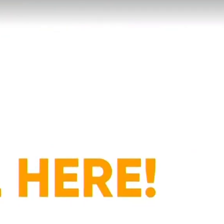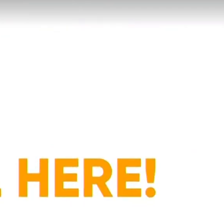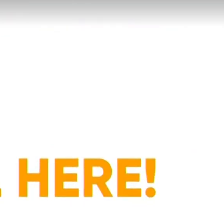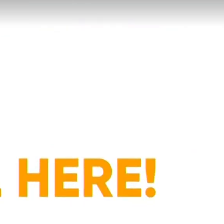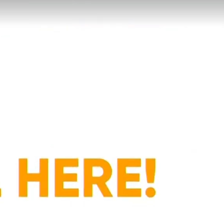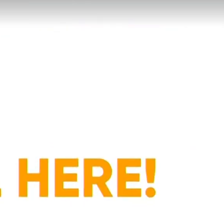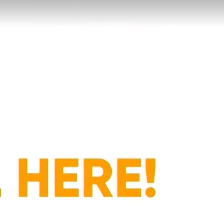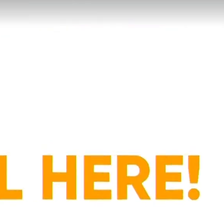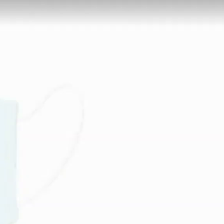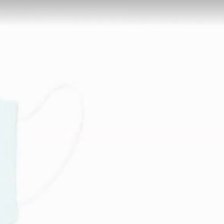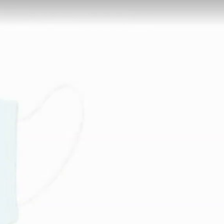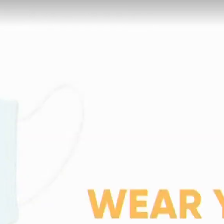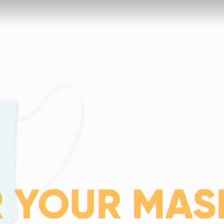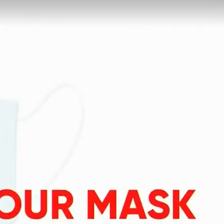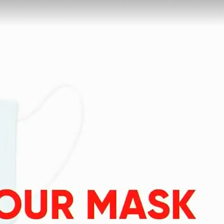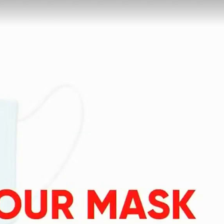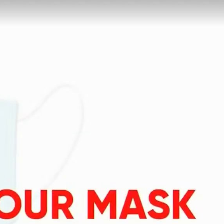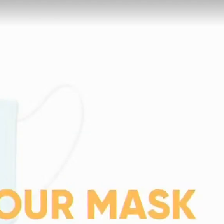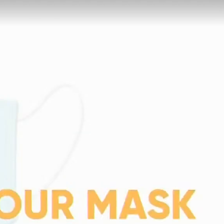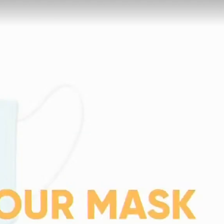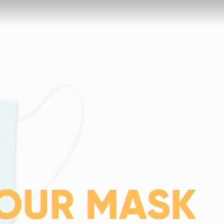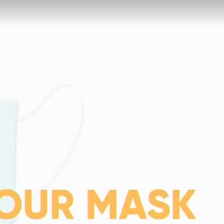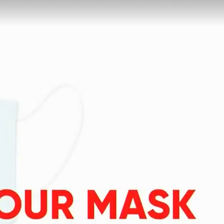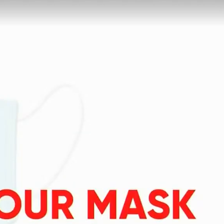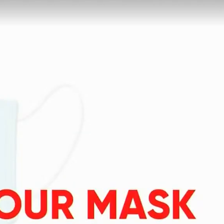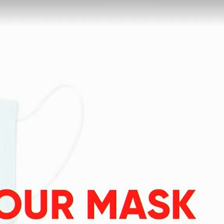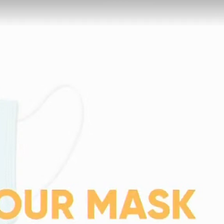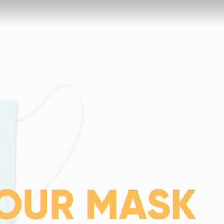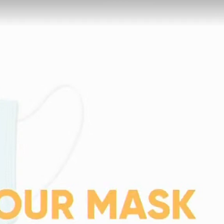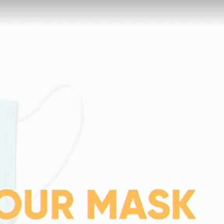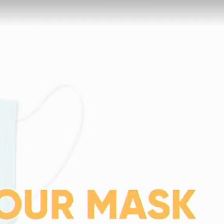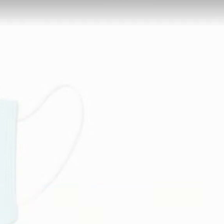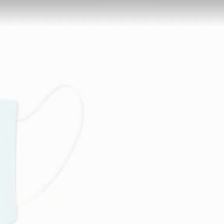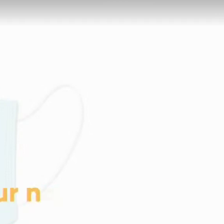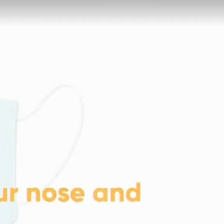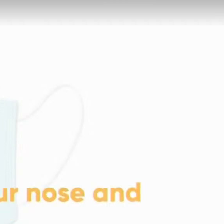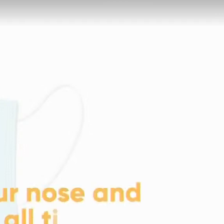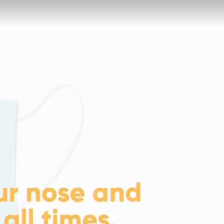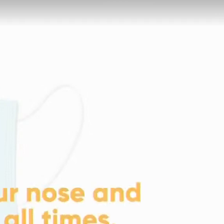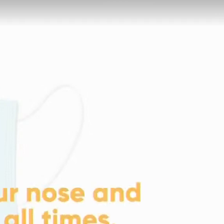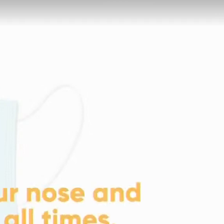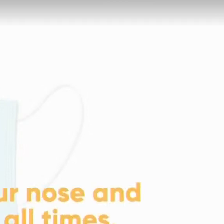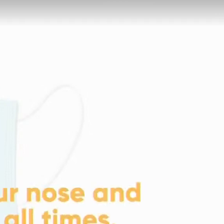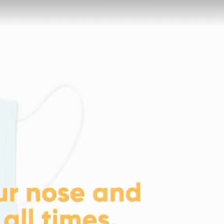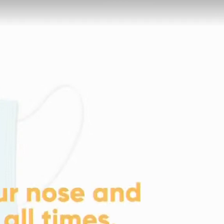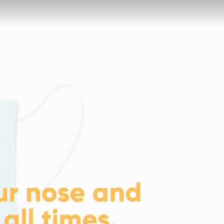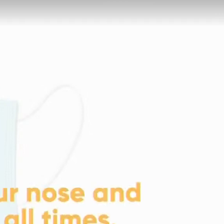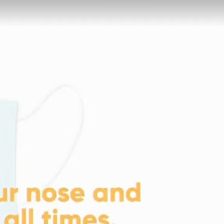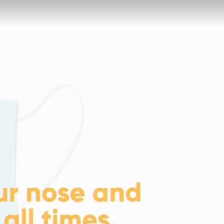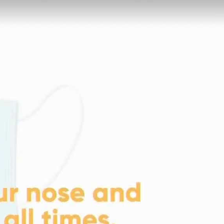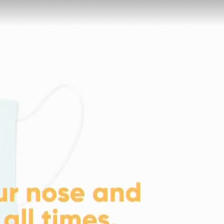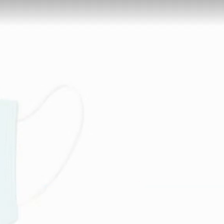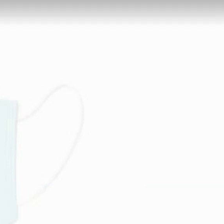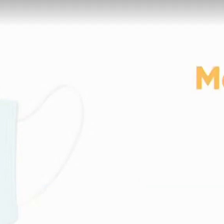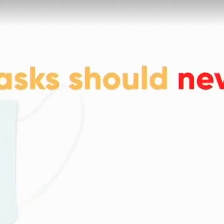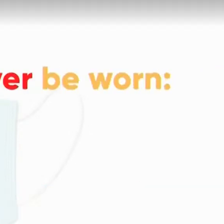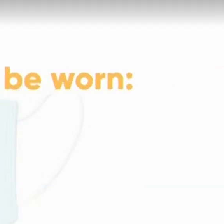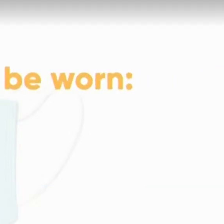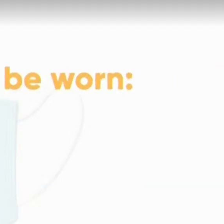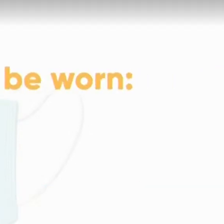COVID-19 is still here. Always wear your mask correctly while in public places, covering your nose and mouth at all